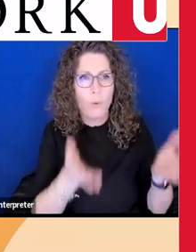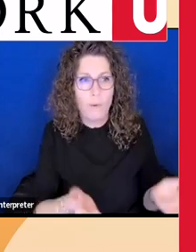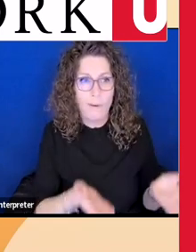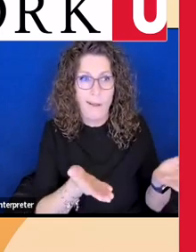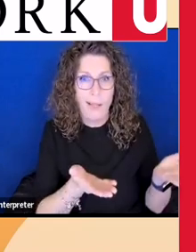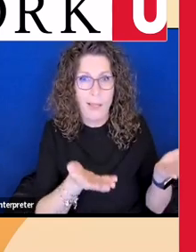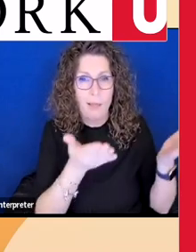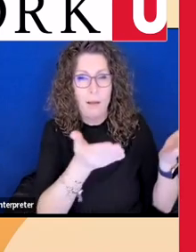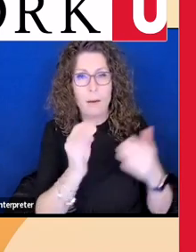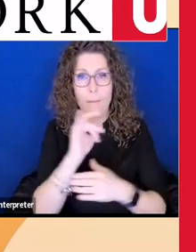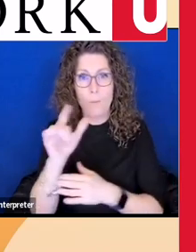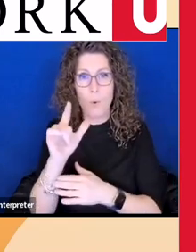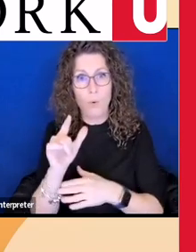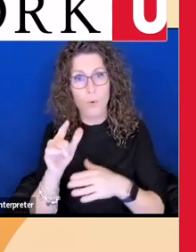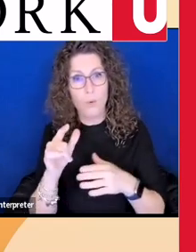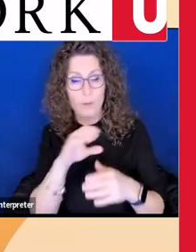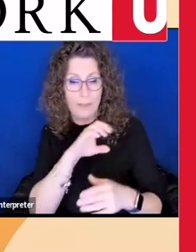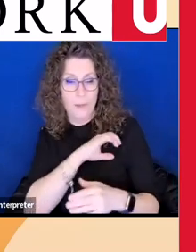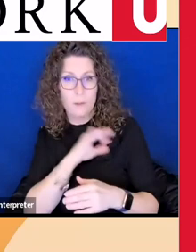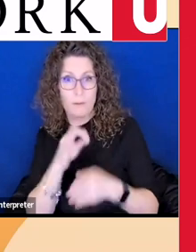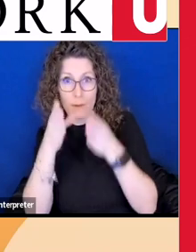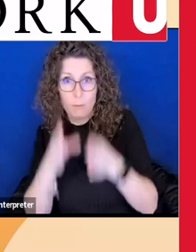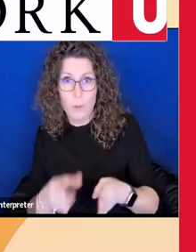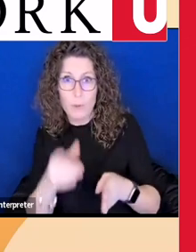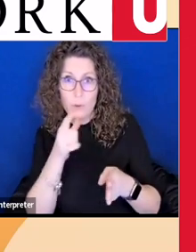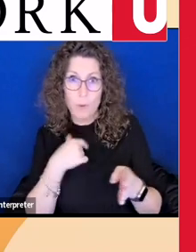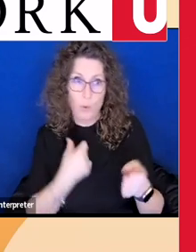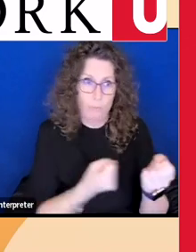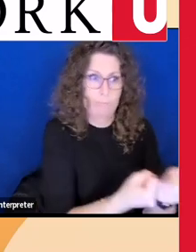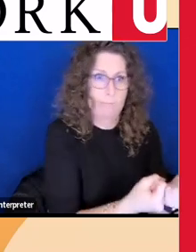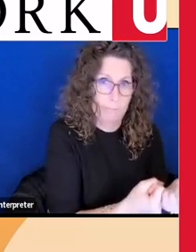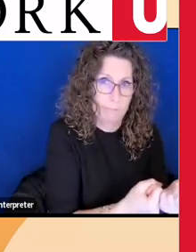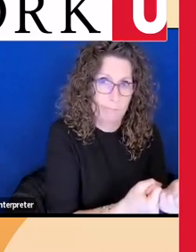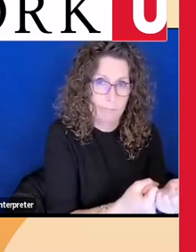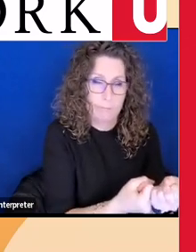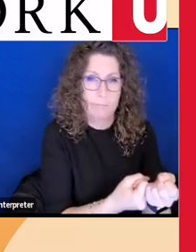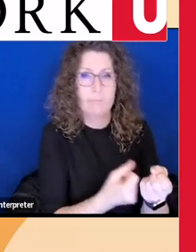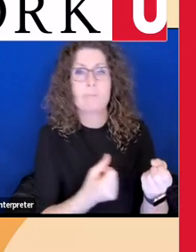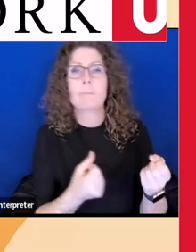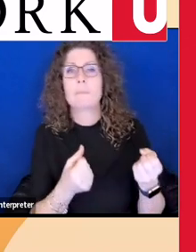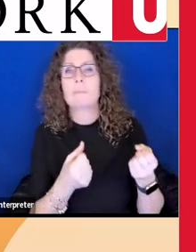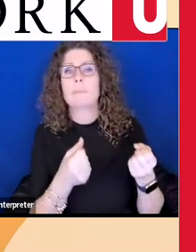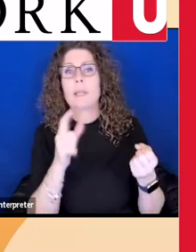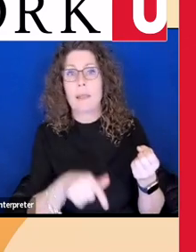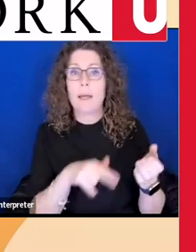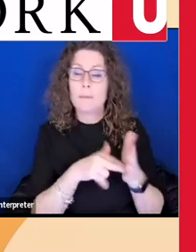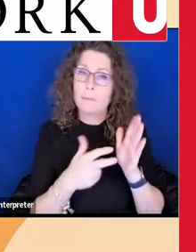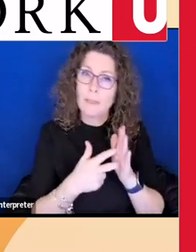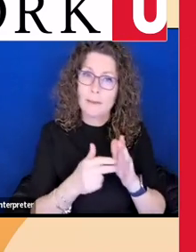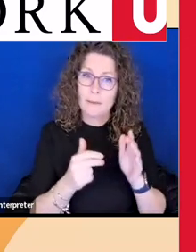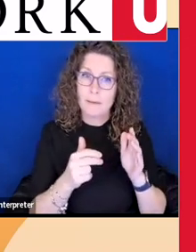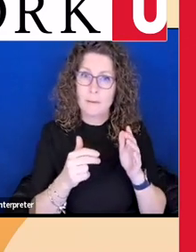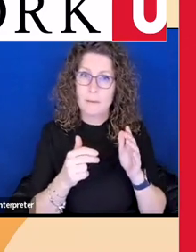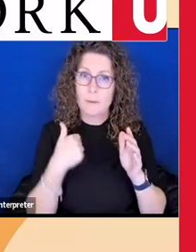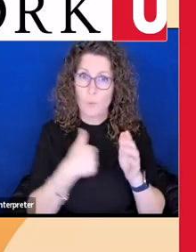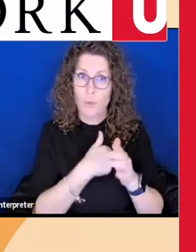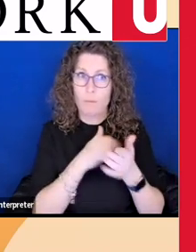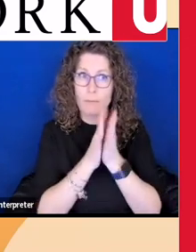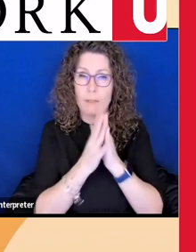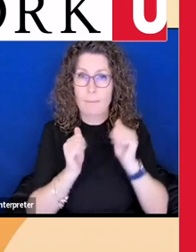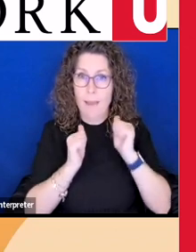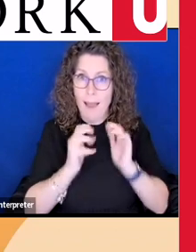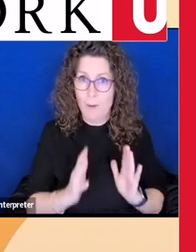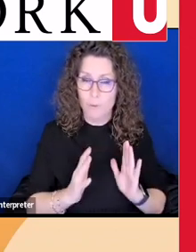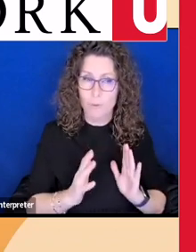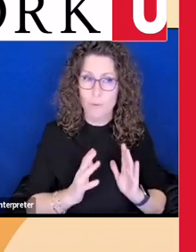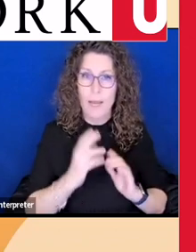character of the one who is in solidarity. Doing so pins the solidarity actor in place and hooks the other in